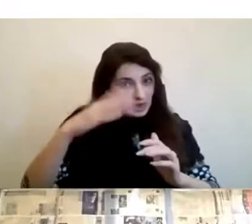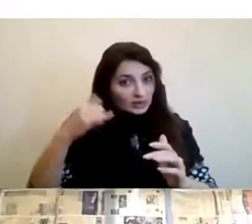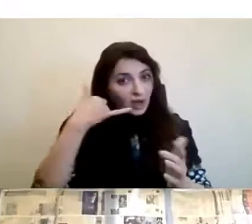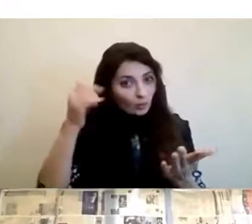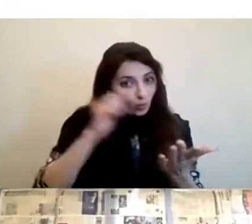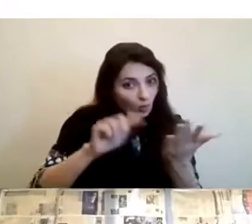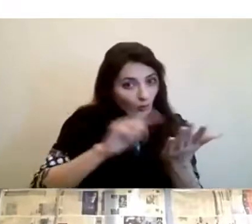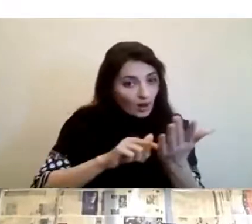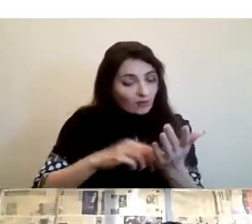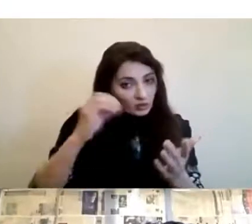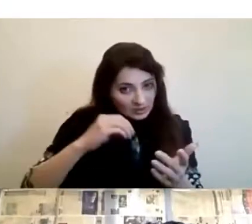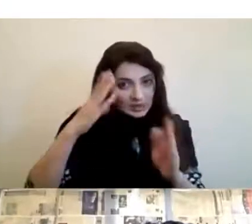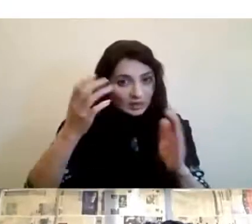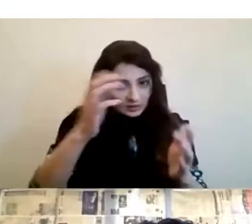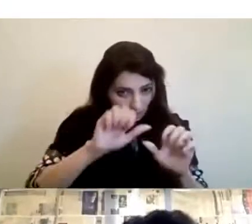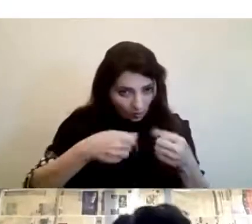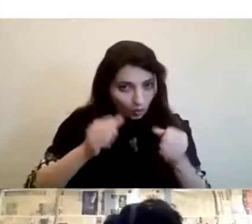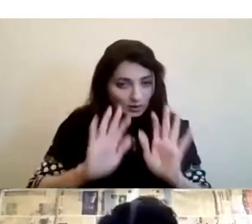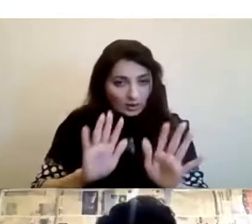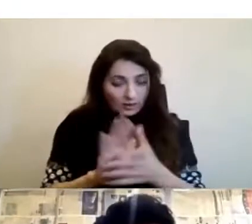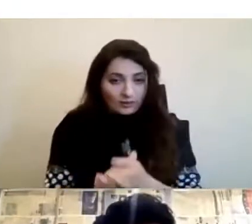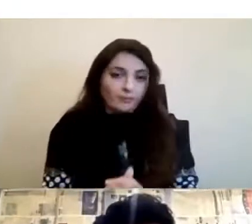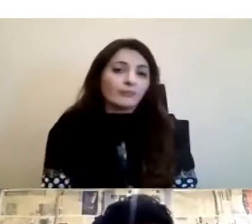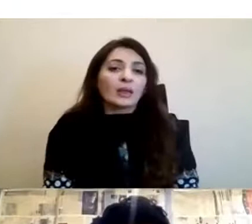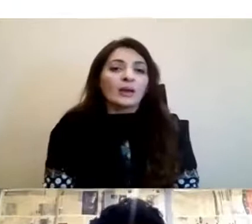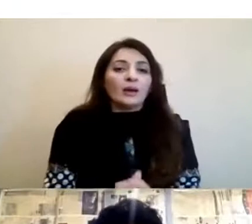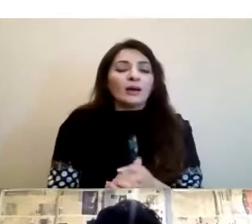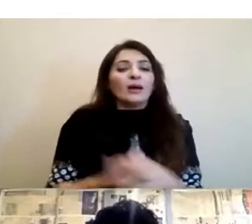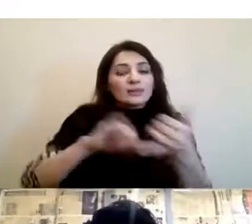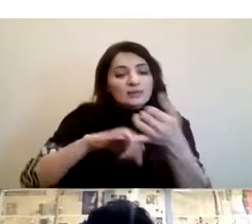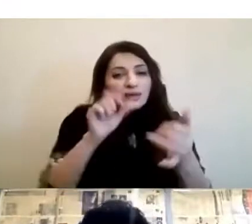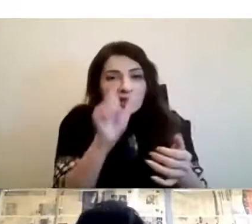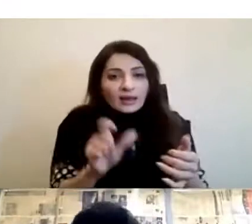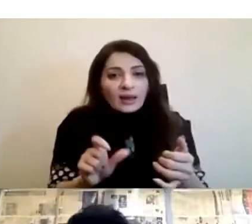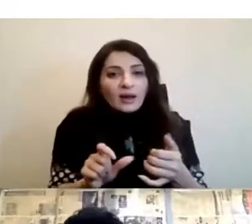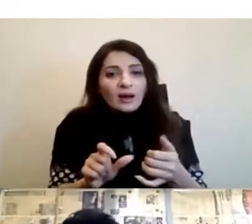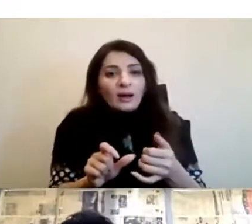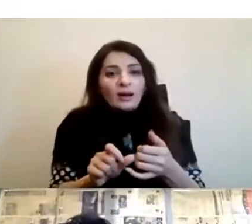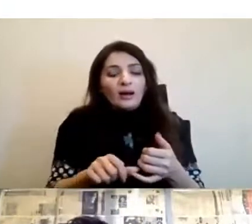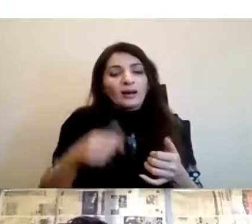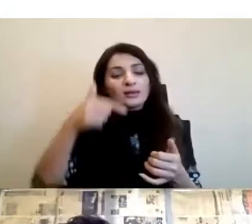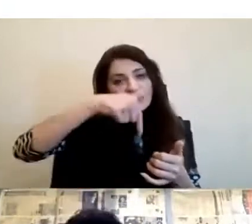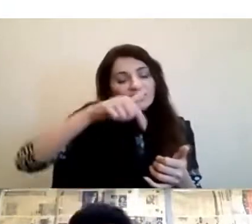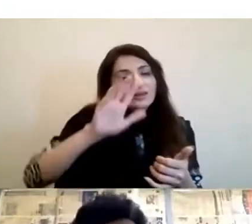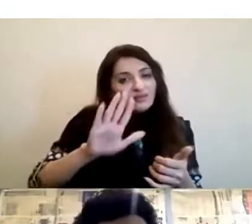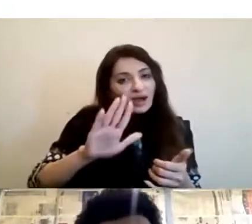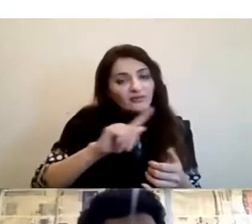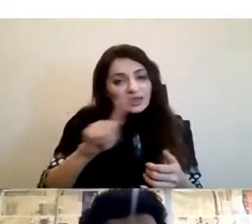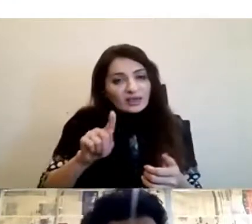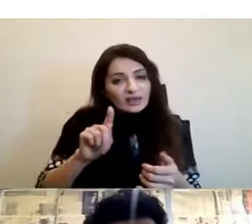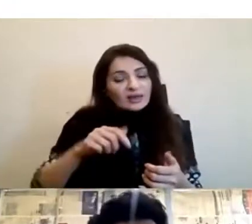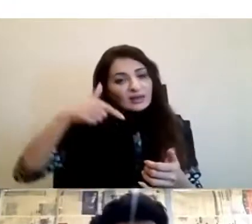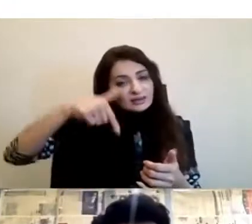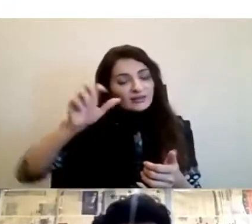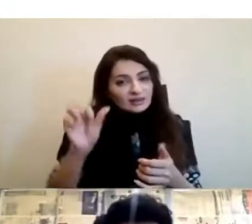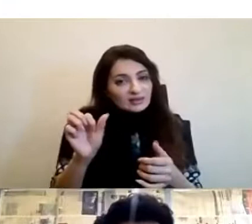middle group, which in Sri Lanka are people between the ages of 35 and 65, and in Ghana there are people between the ages